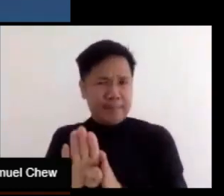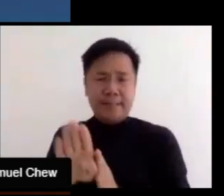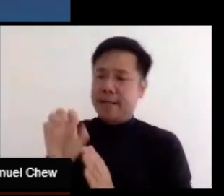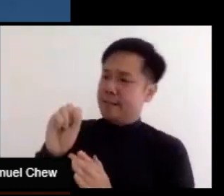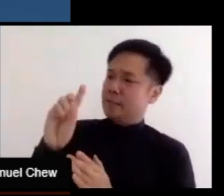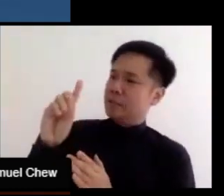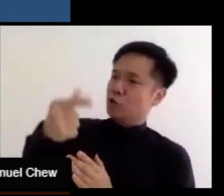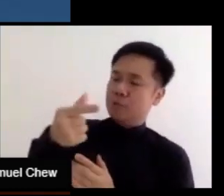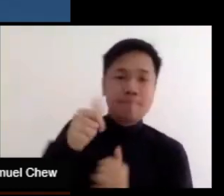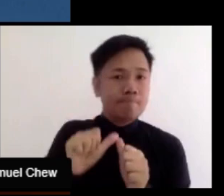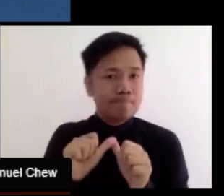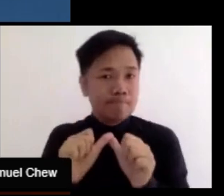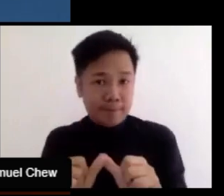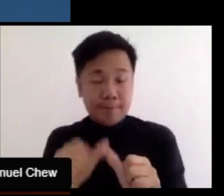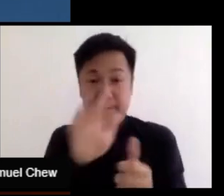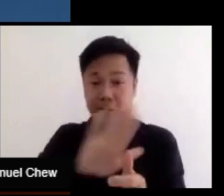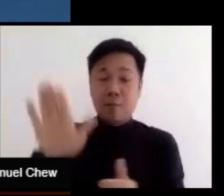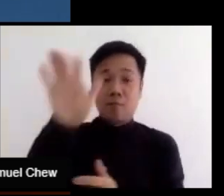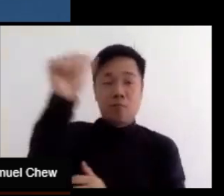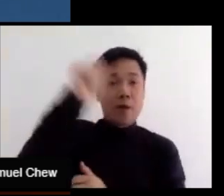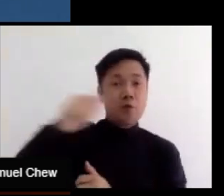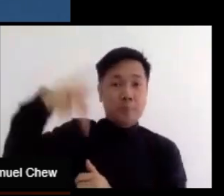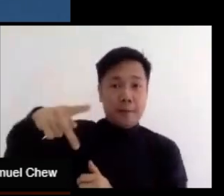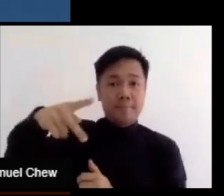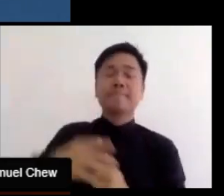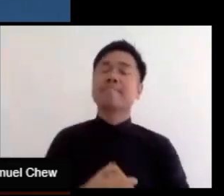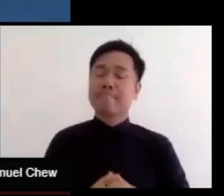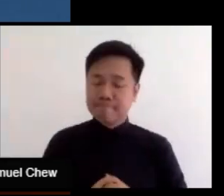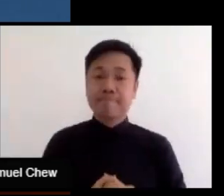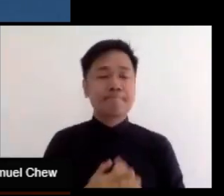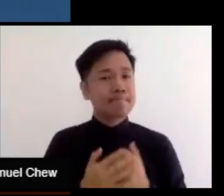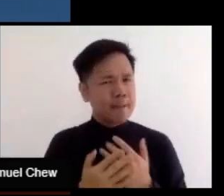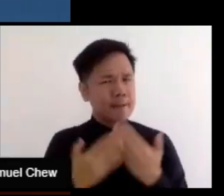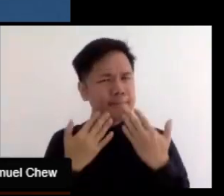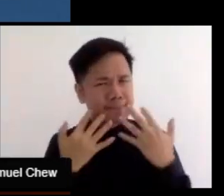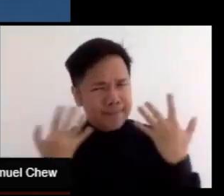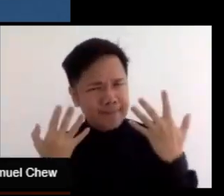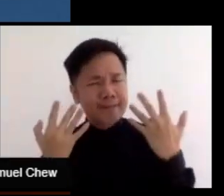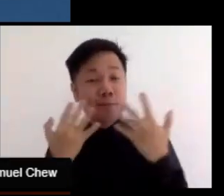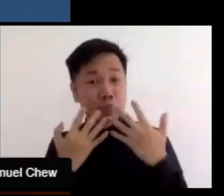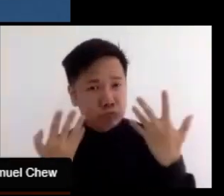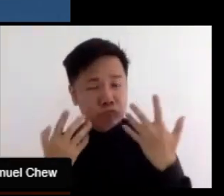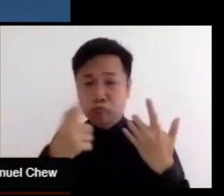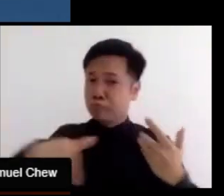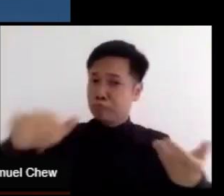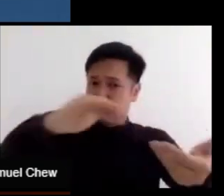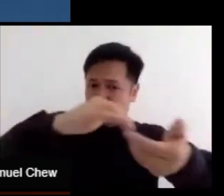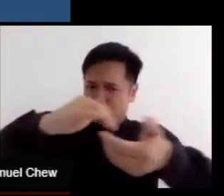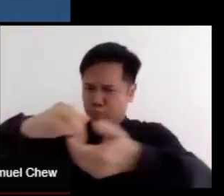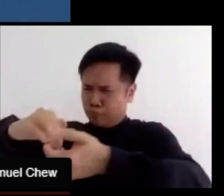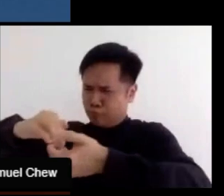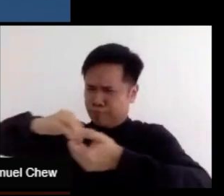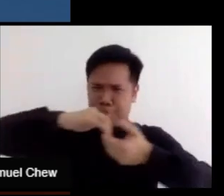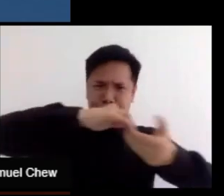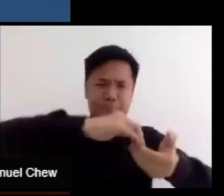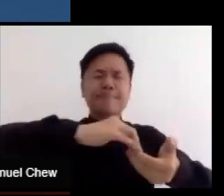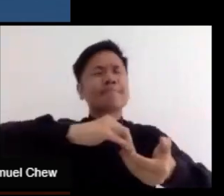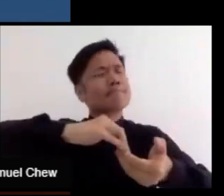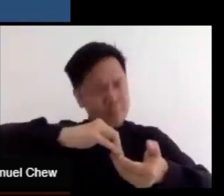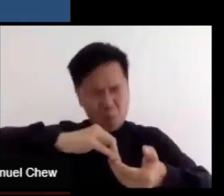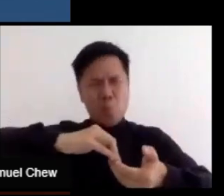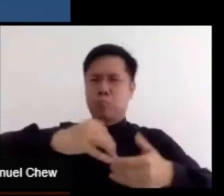the region. It is heartening to see regional solidarity at a time when the region and world face